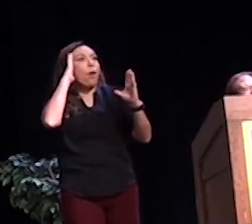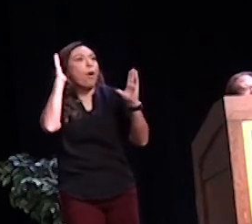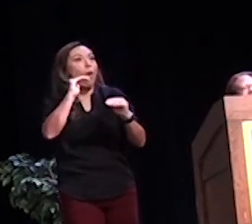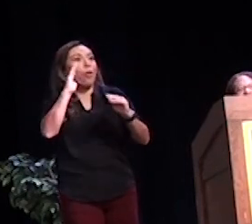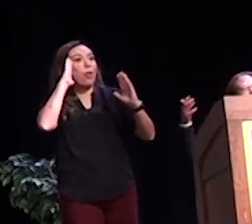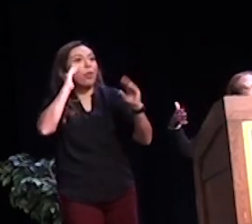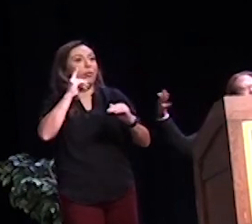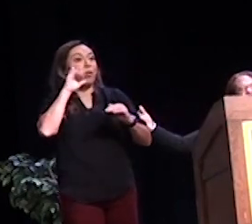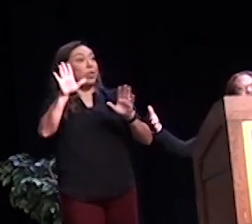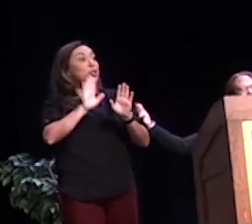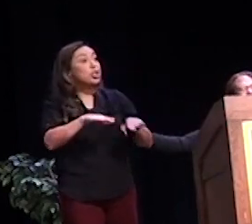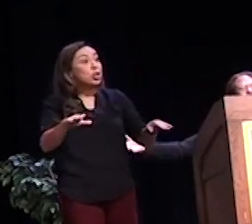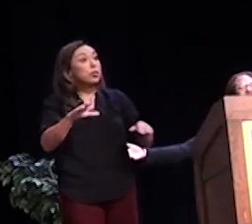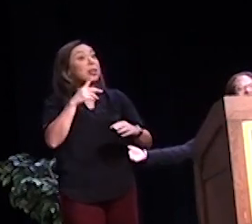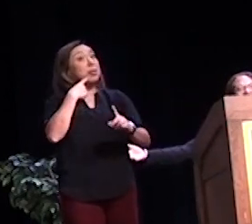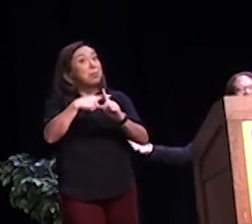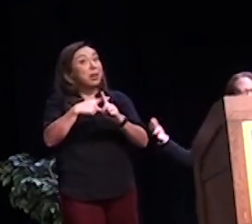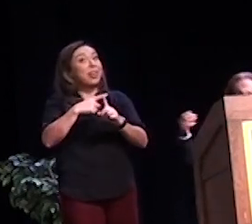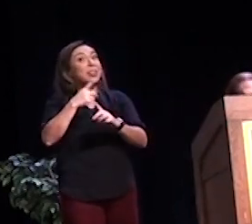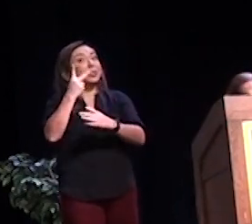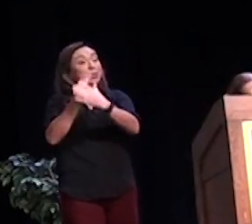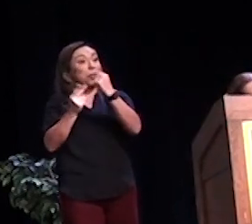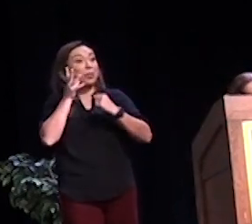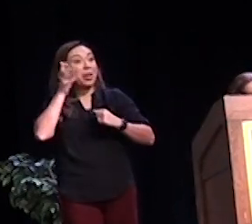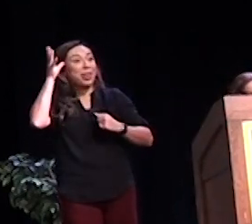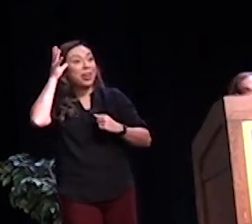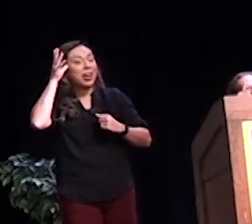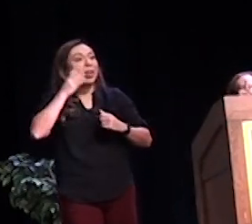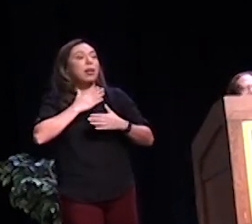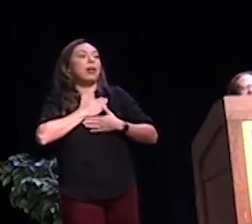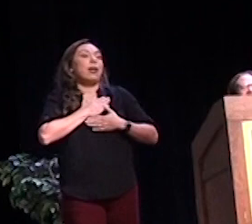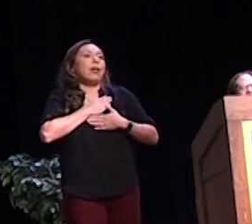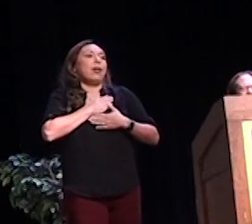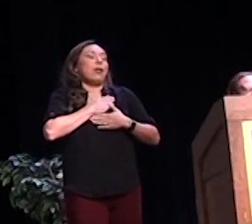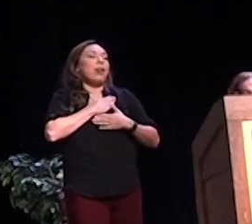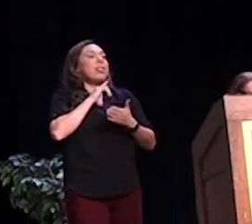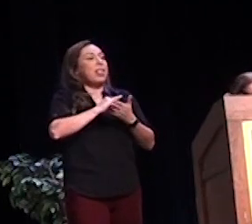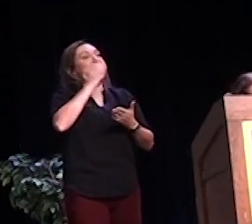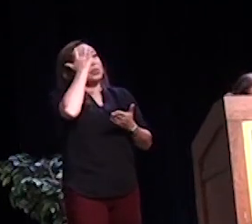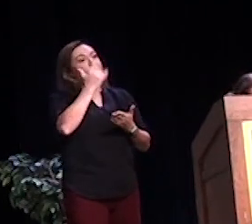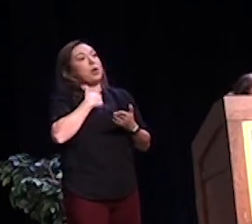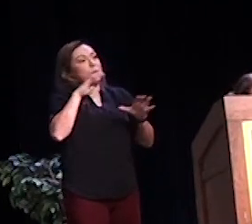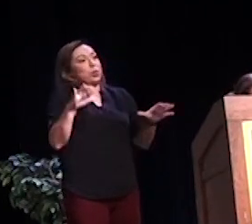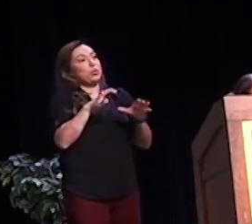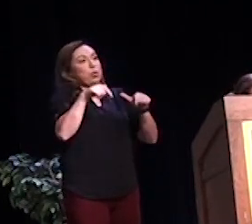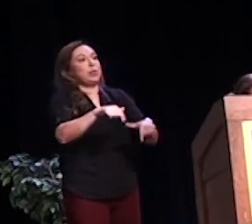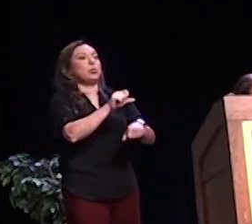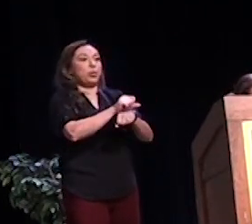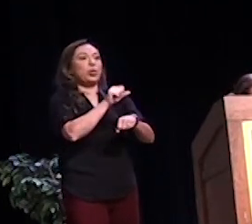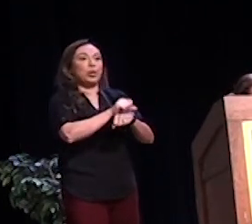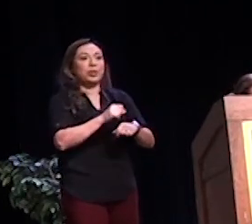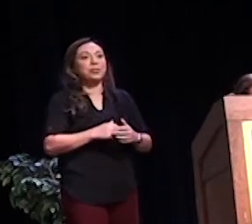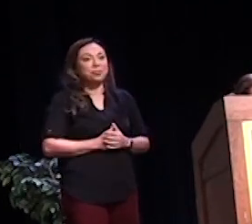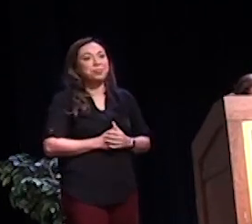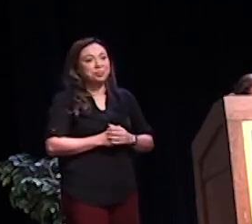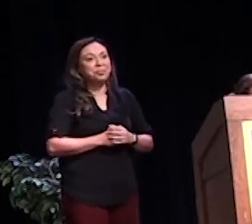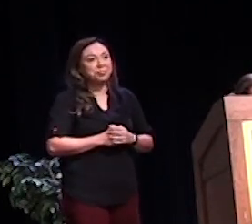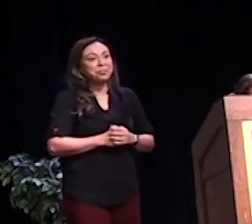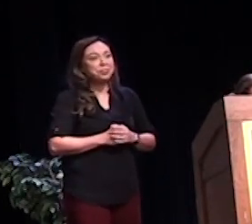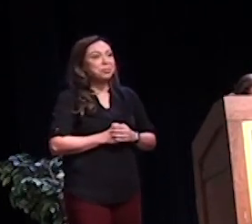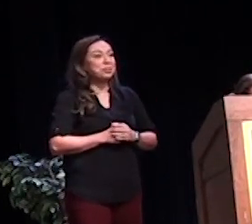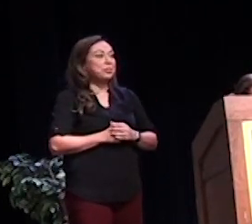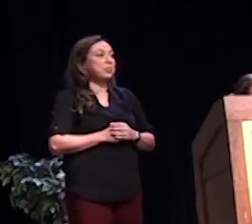and with this step, their children's children, is why we all do this work.